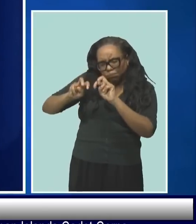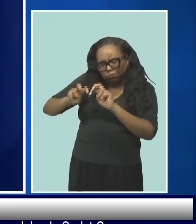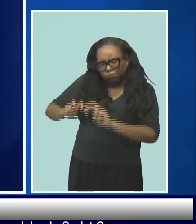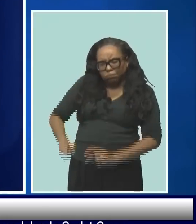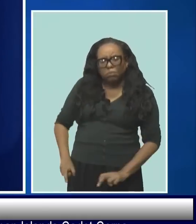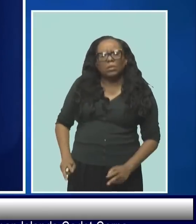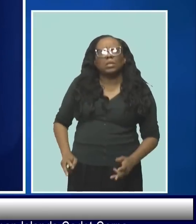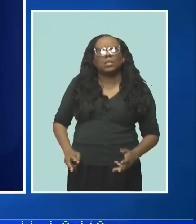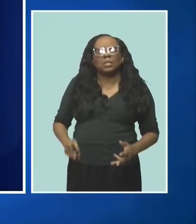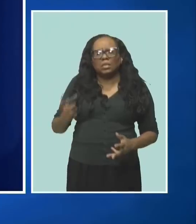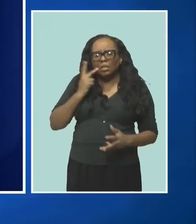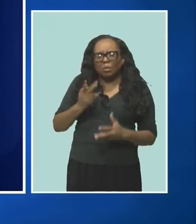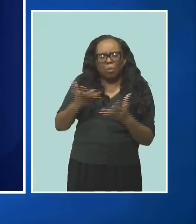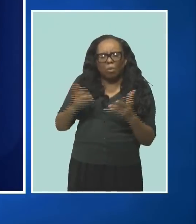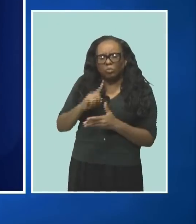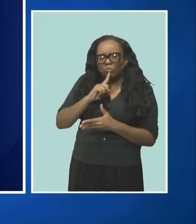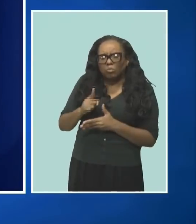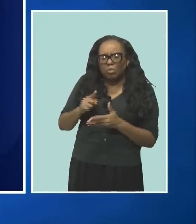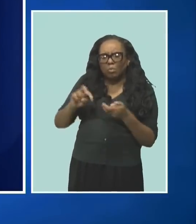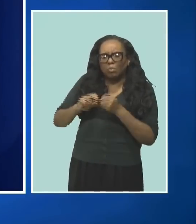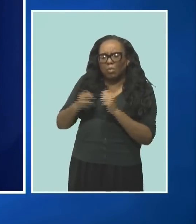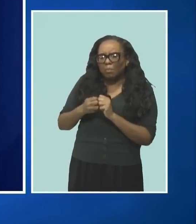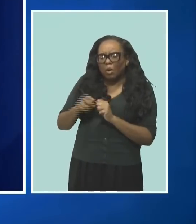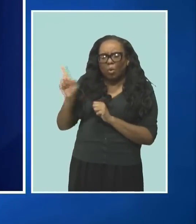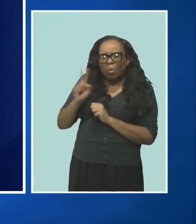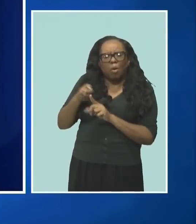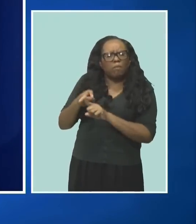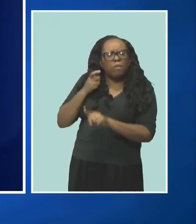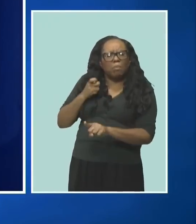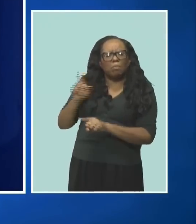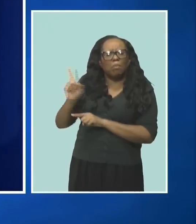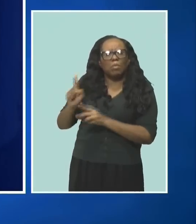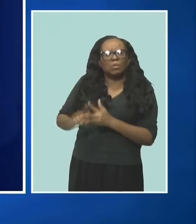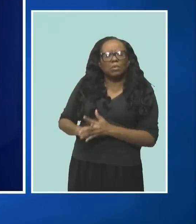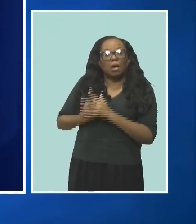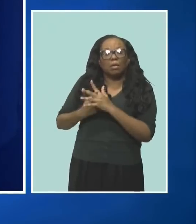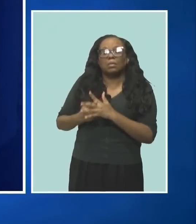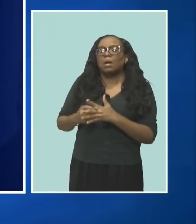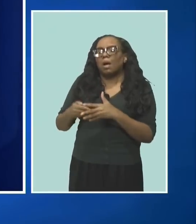and get to the root cause and then come up with